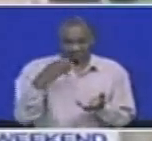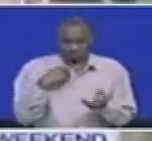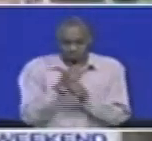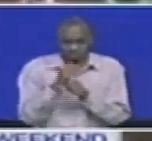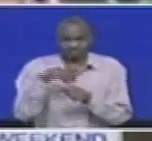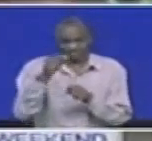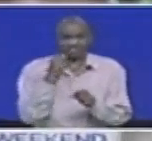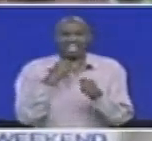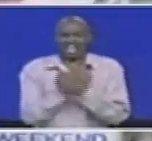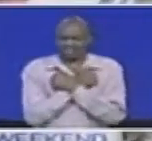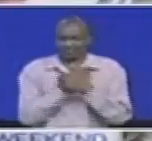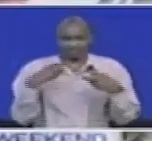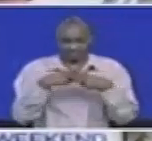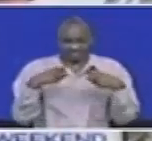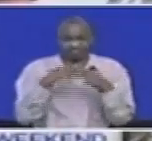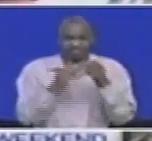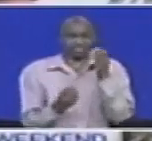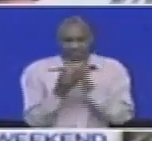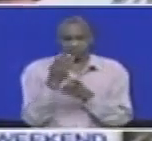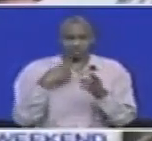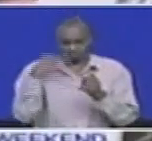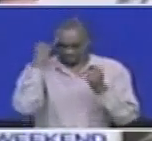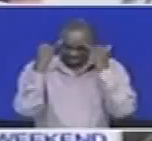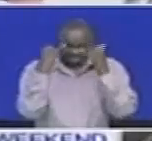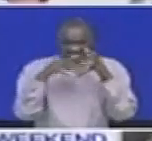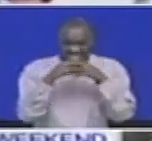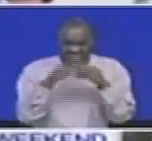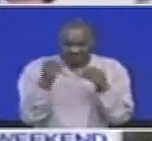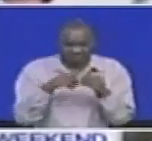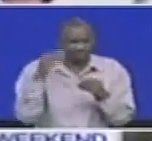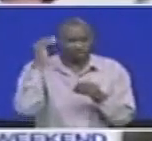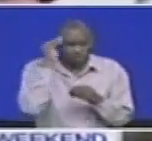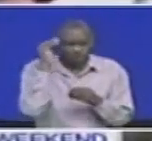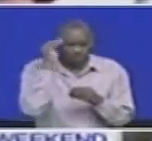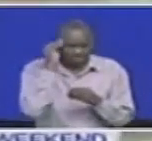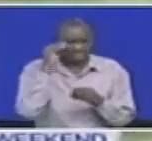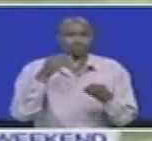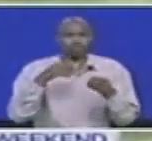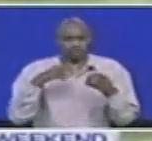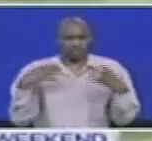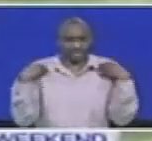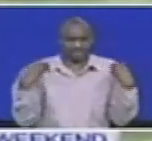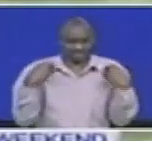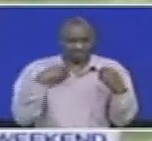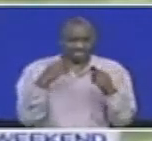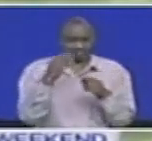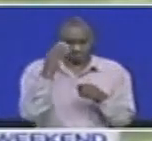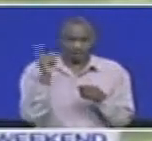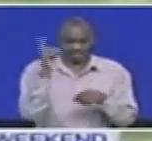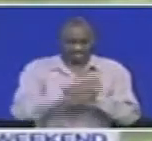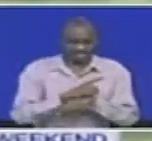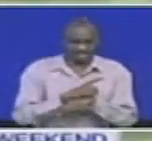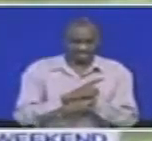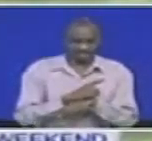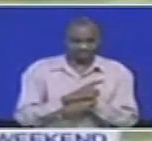loves physics, a love that developed into creativity, putting his knowledge into practice. I discovered one thing,